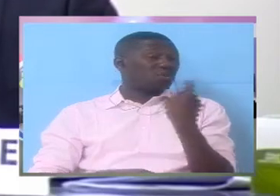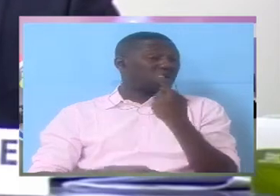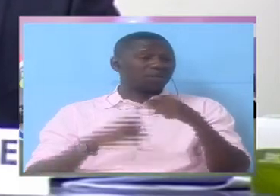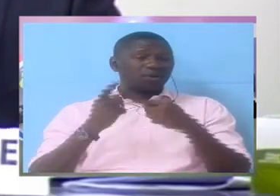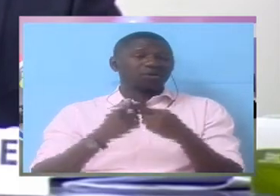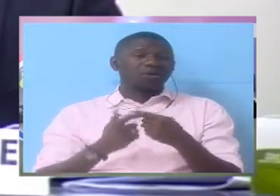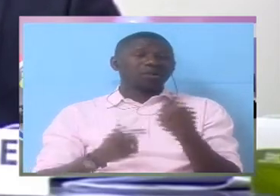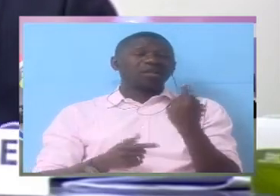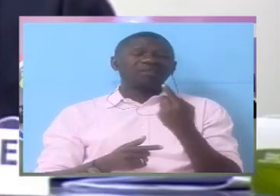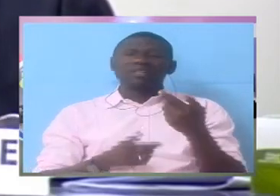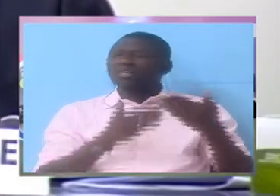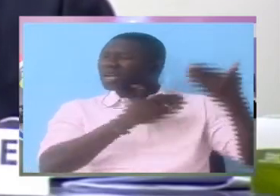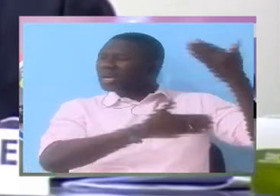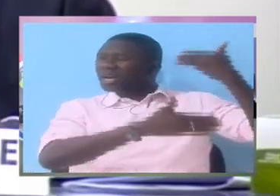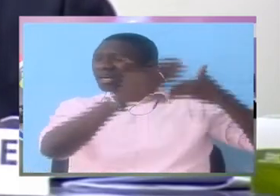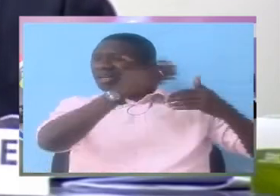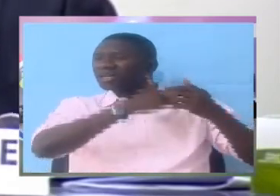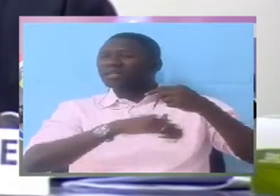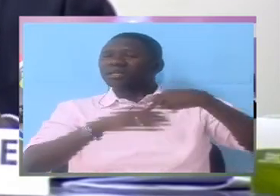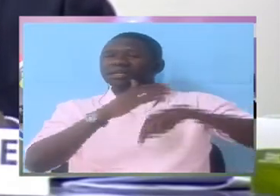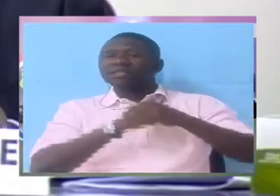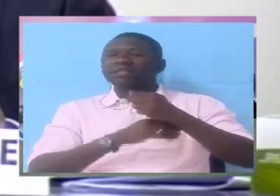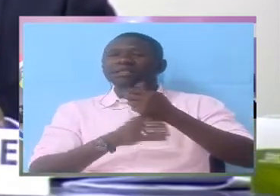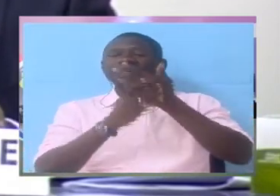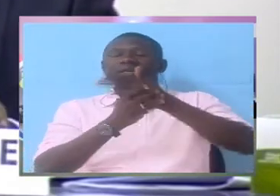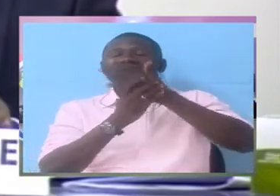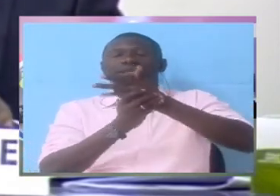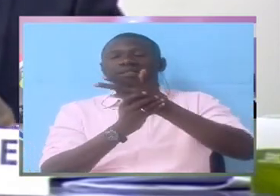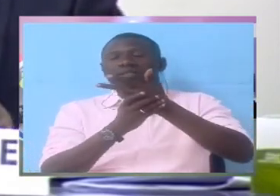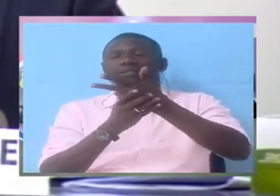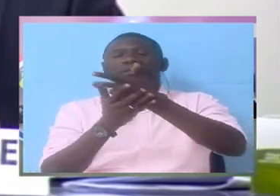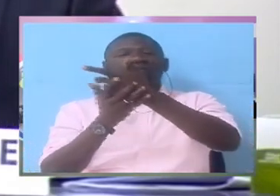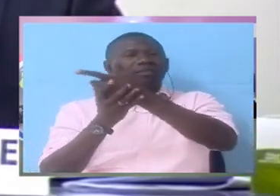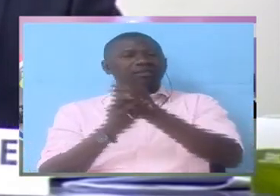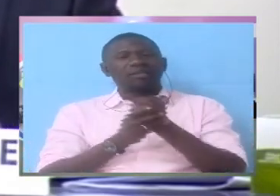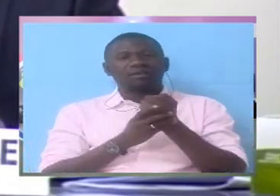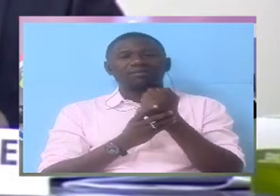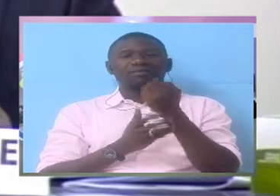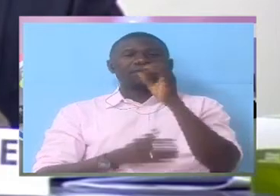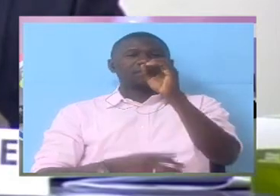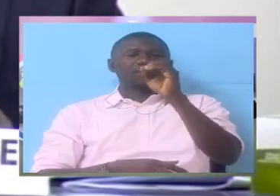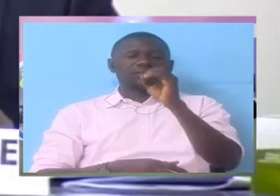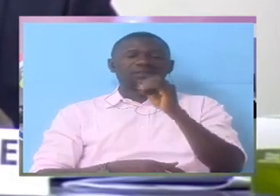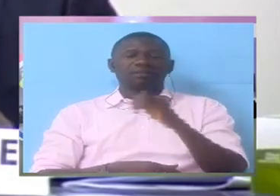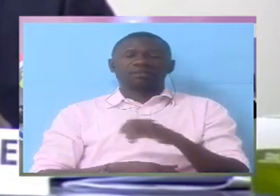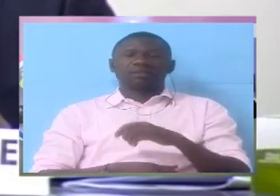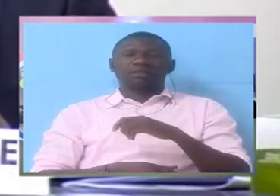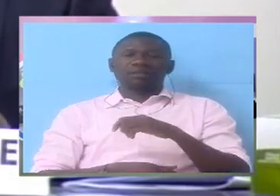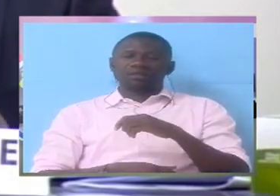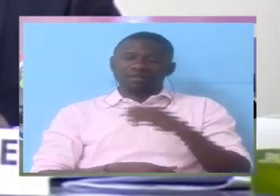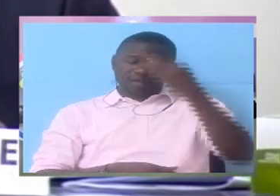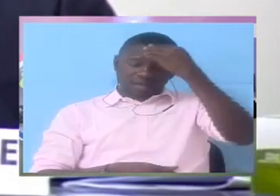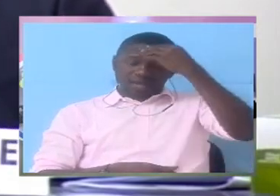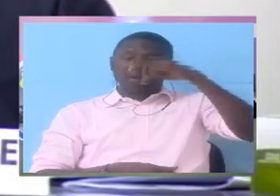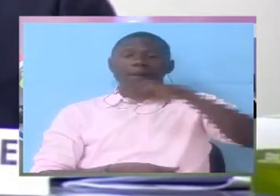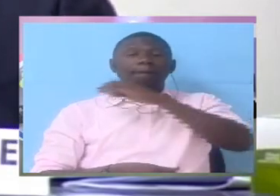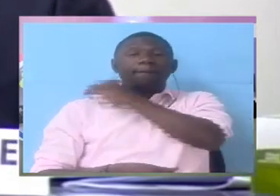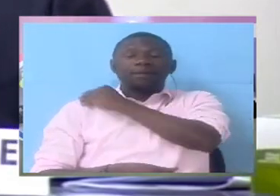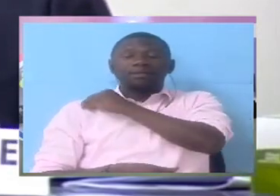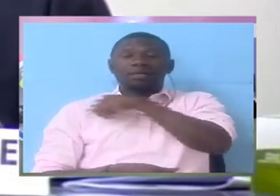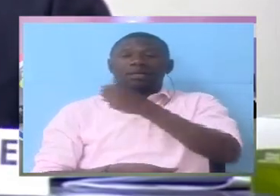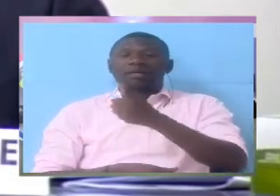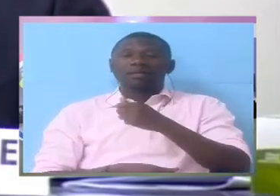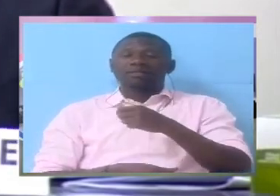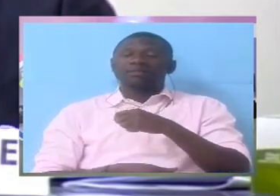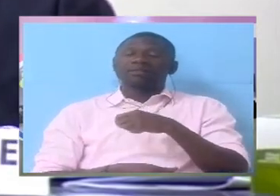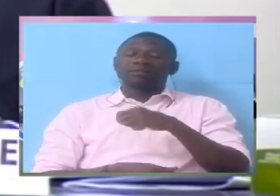1970. The headmaster or the principal of Armitage High School, Mr. Blaine, in 1970-something, and